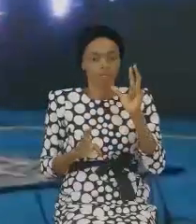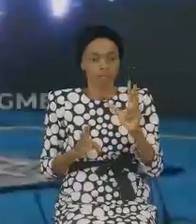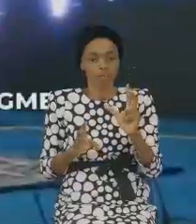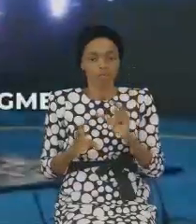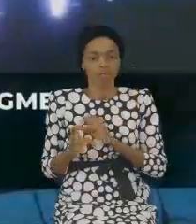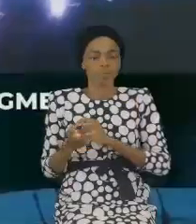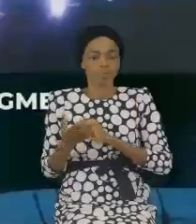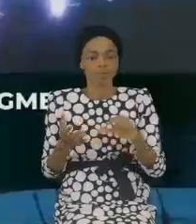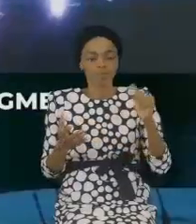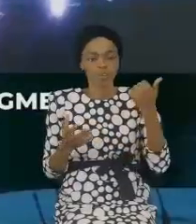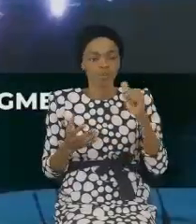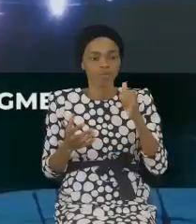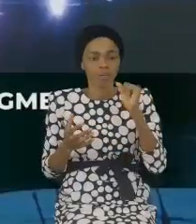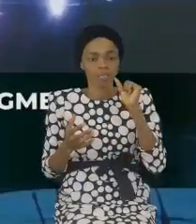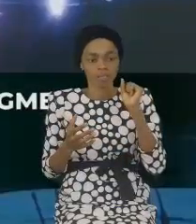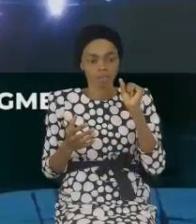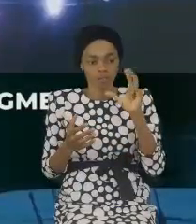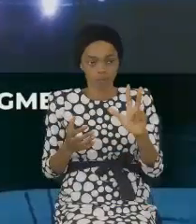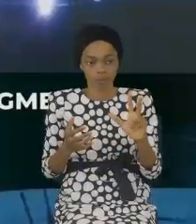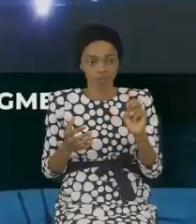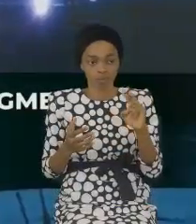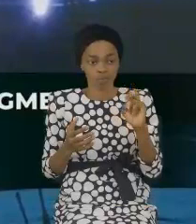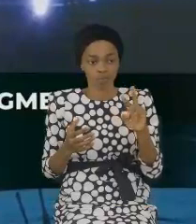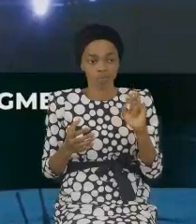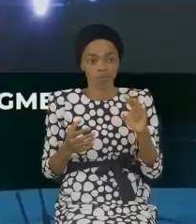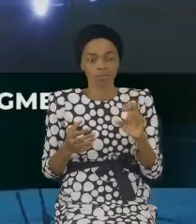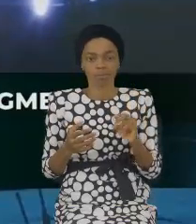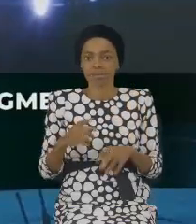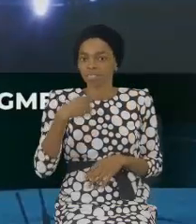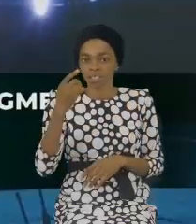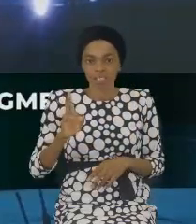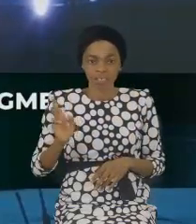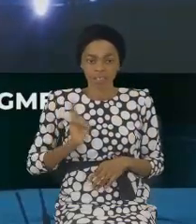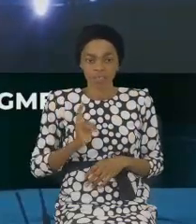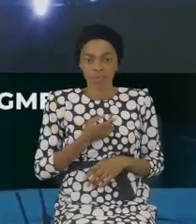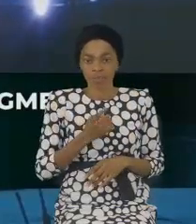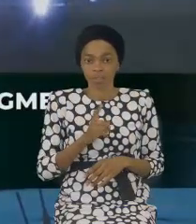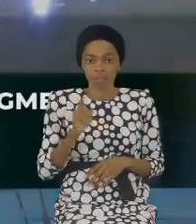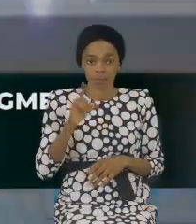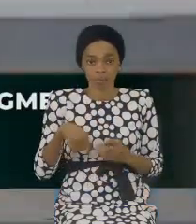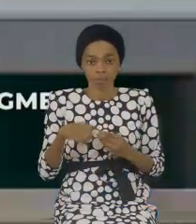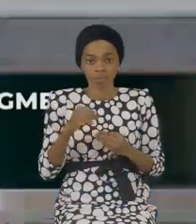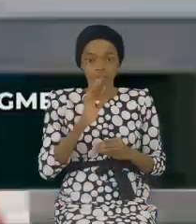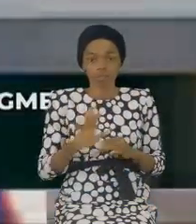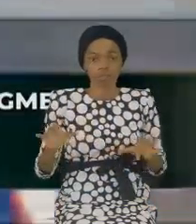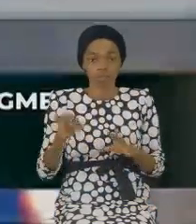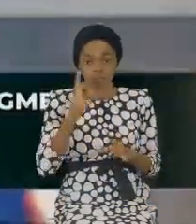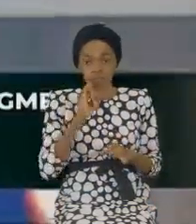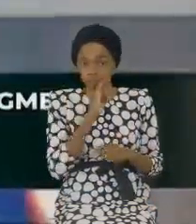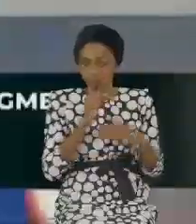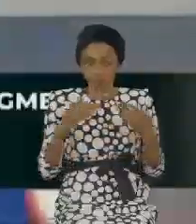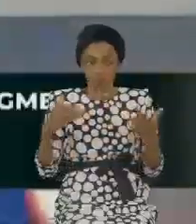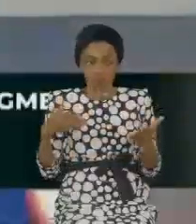3, we're looking at verse 12. It's talking to the Jews, talking about the children of Israel. Again,